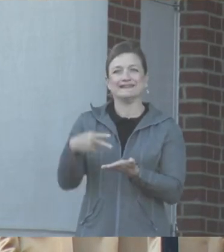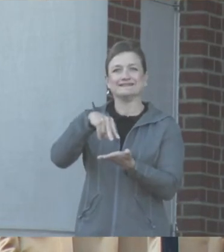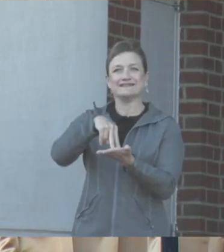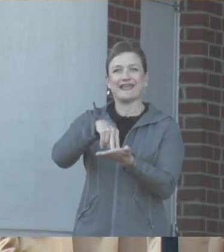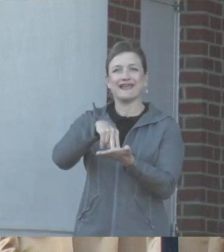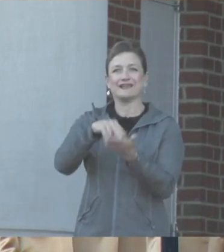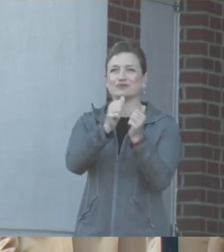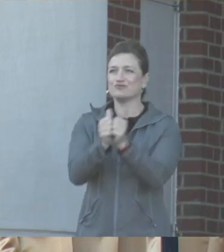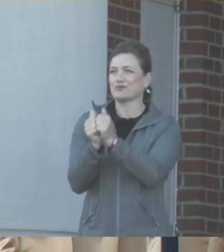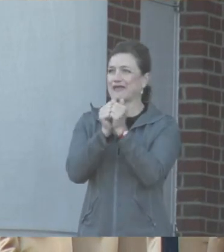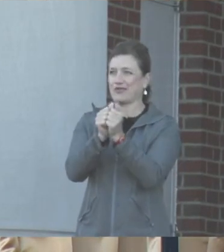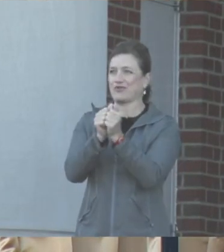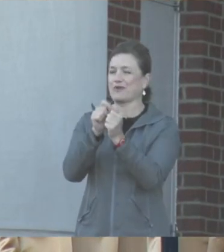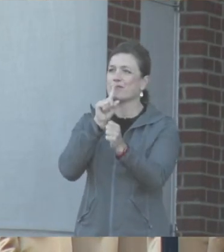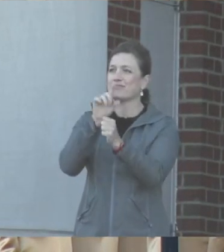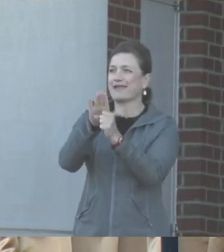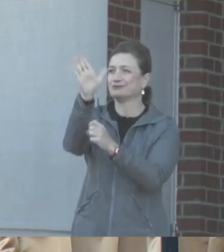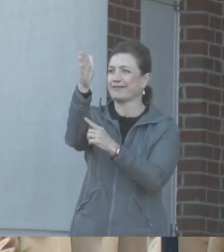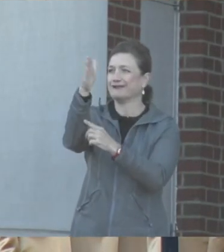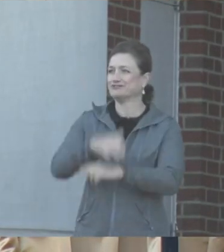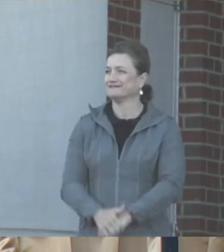Pledge of Allegiance.